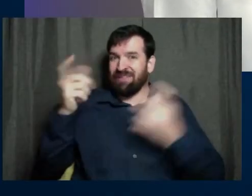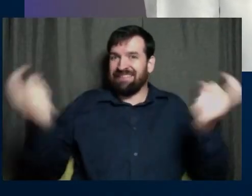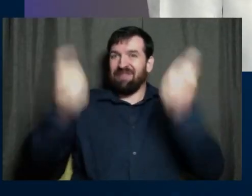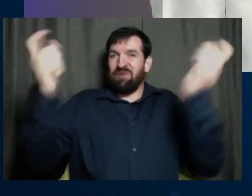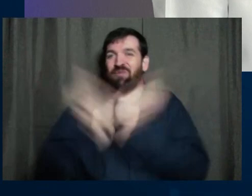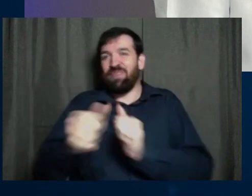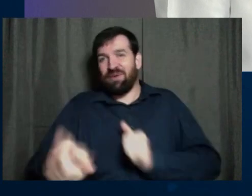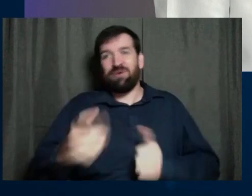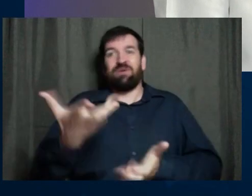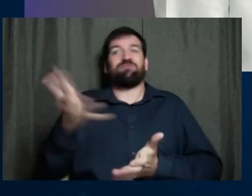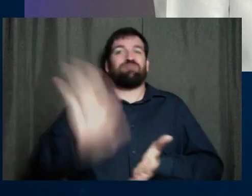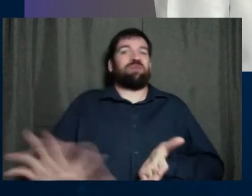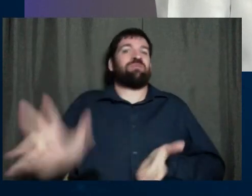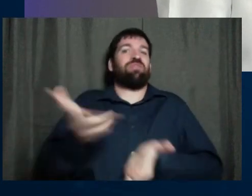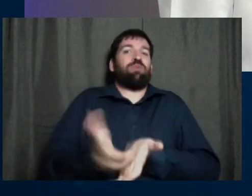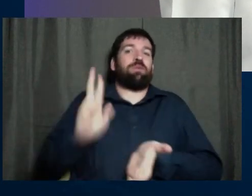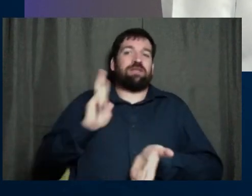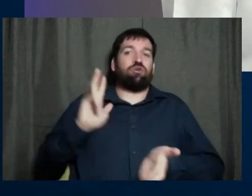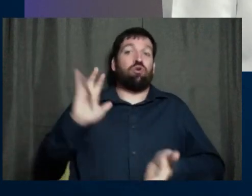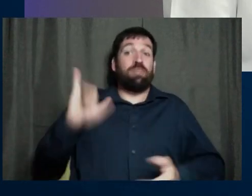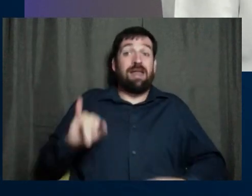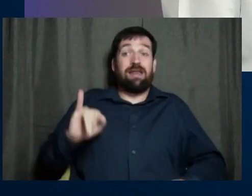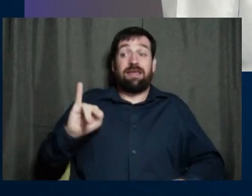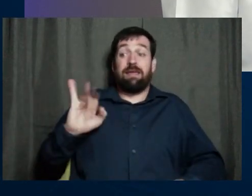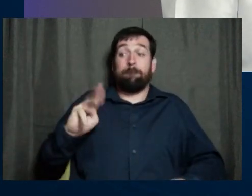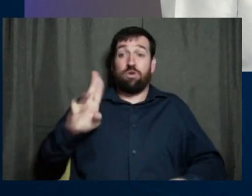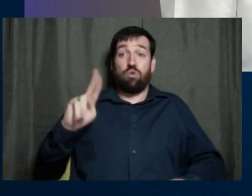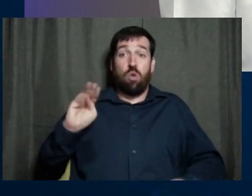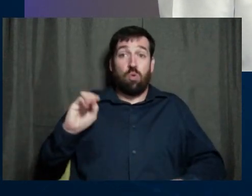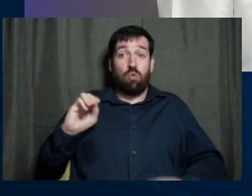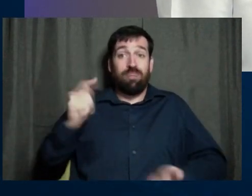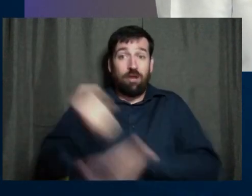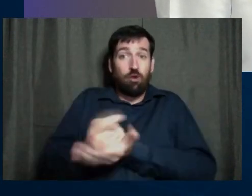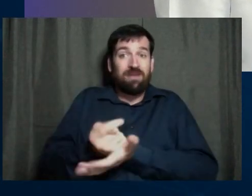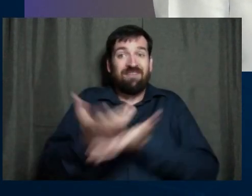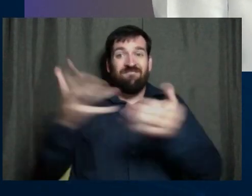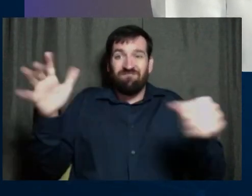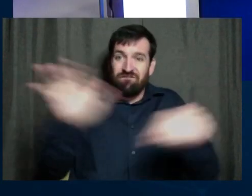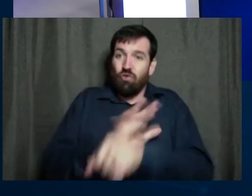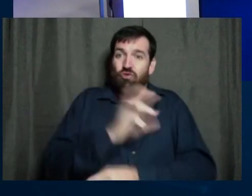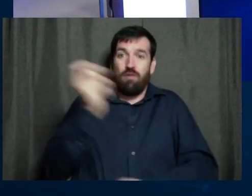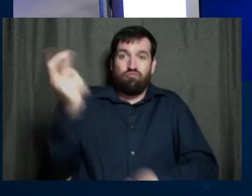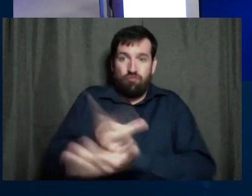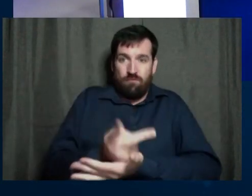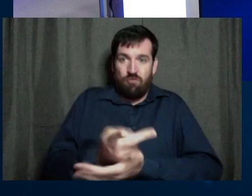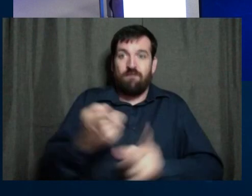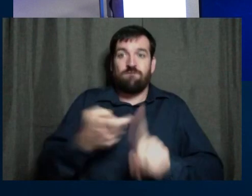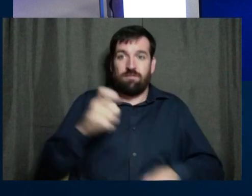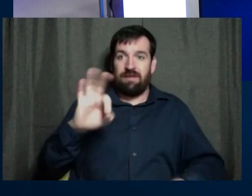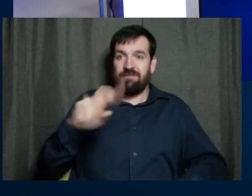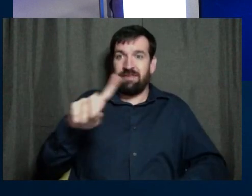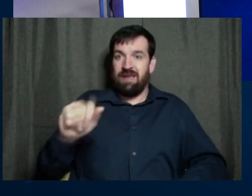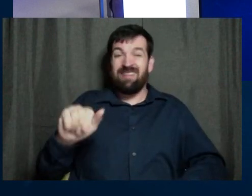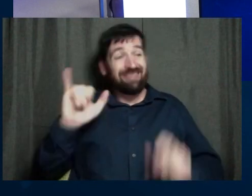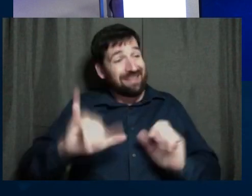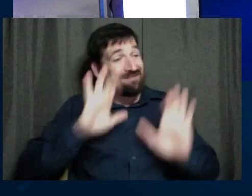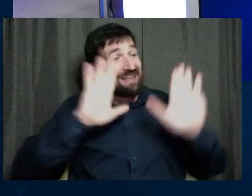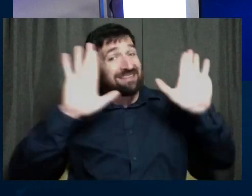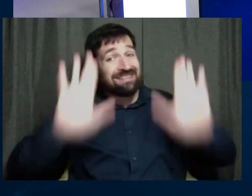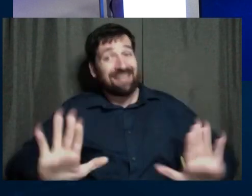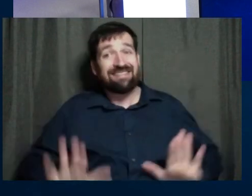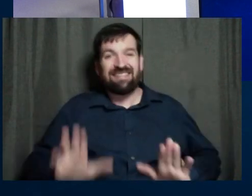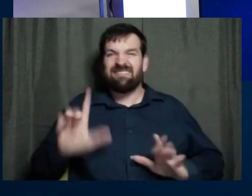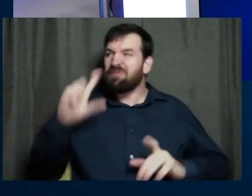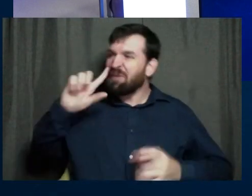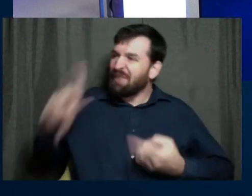weeks ago, the immunotherapy that you received now has full approval by the FDA. Well, we're going to celebrate it right now. That's fantastic. How do you feel about that, Lauren?